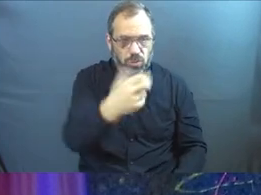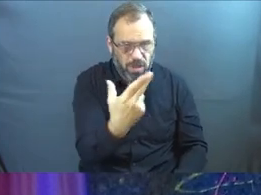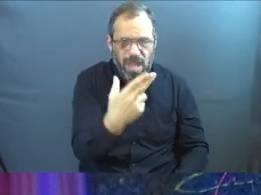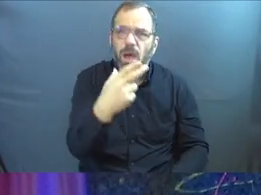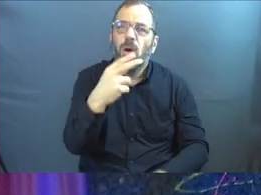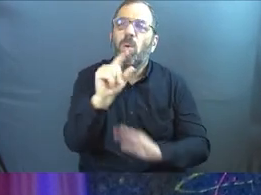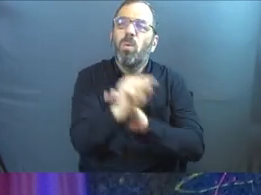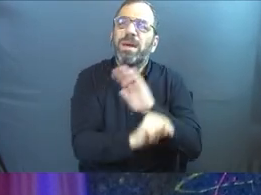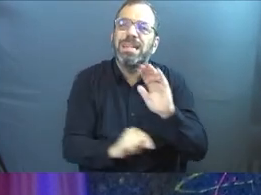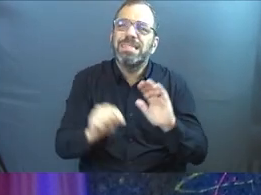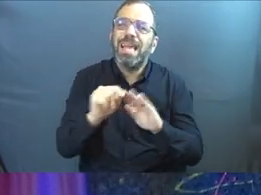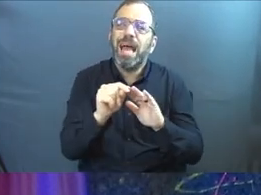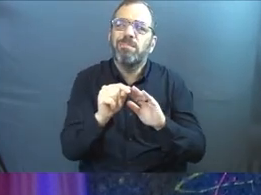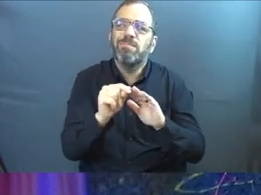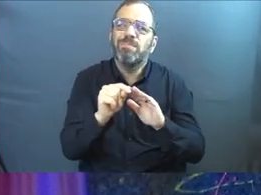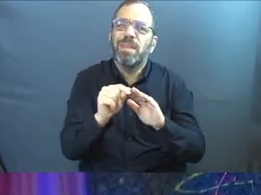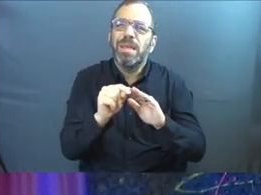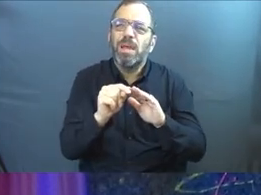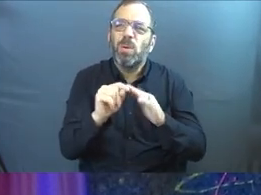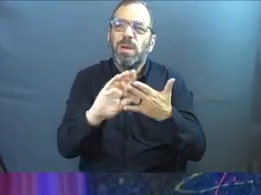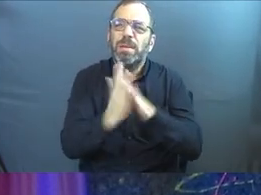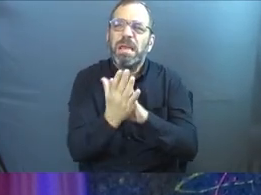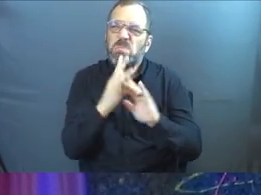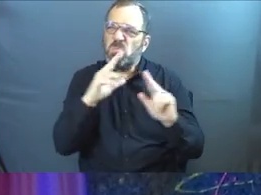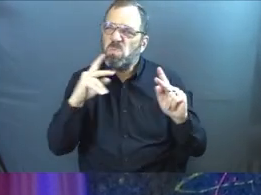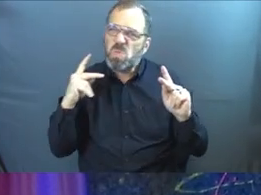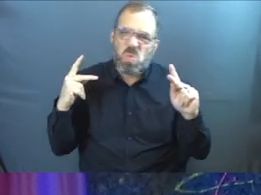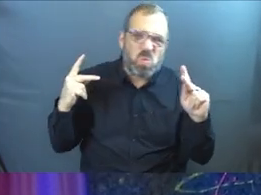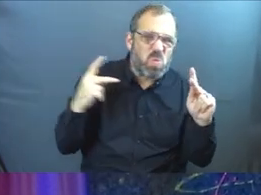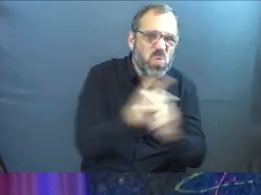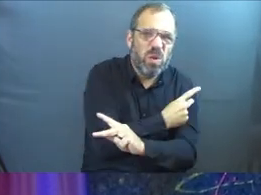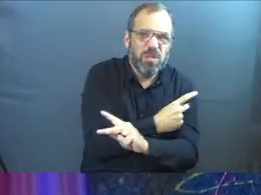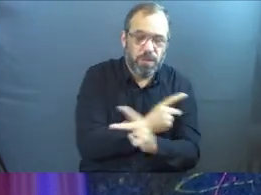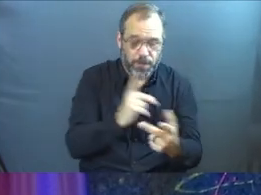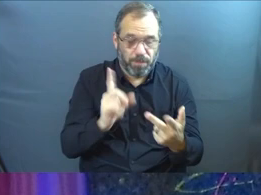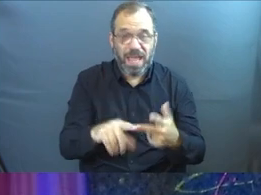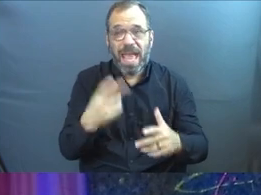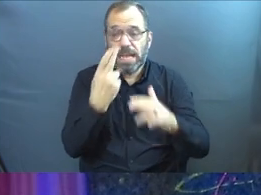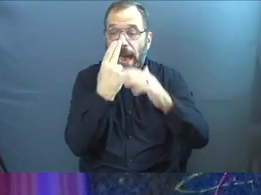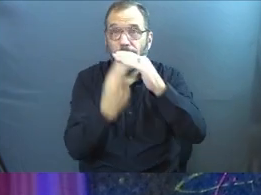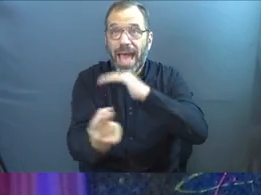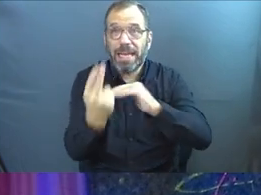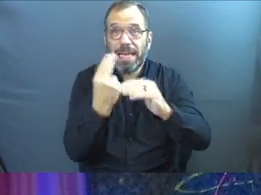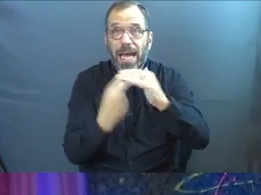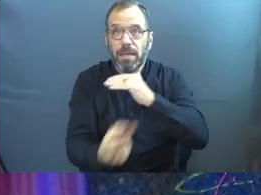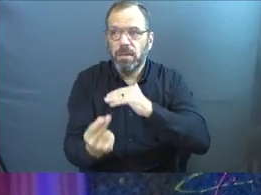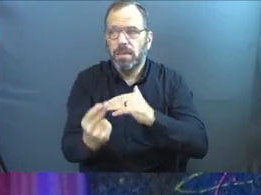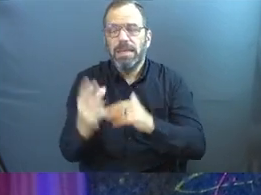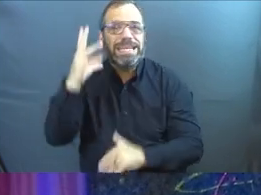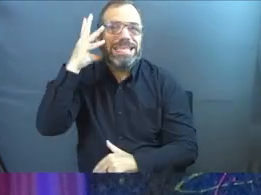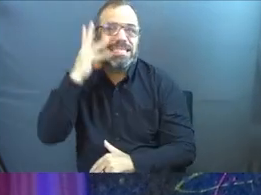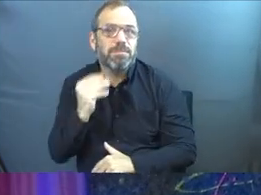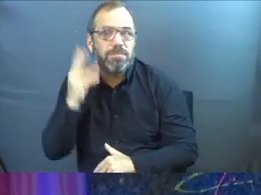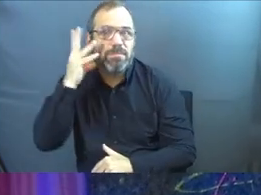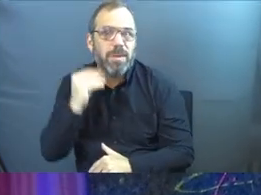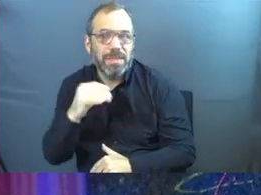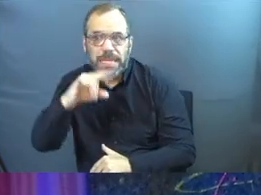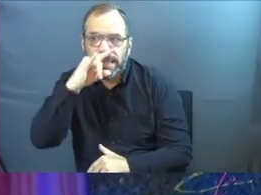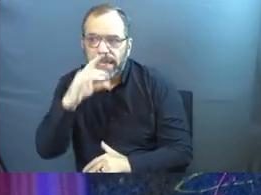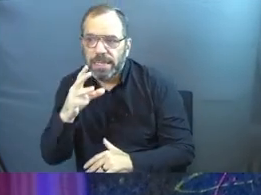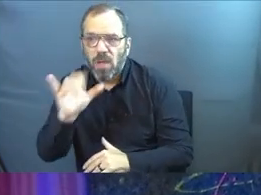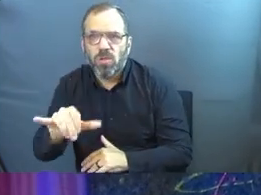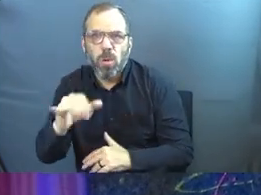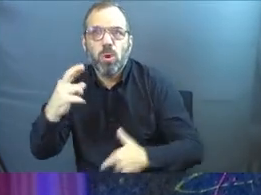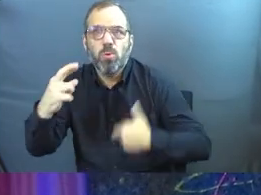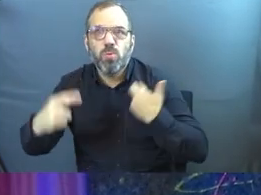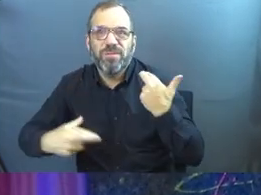a time when things have gotten to their absolute worst. We also think that Habakkuk probably experienced as a kid one of